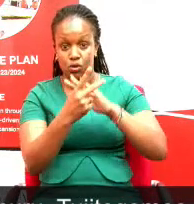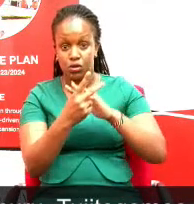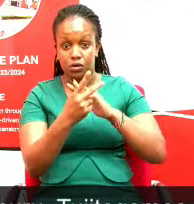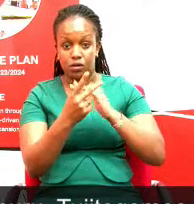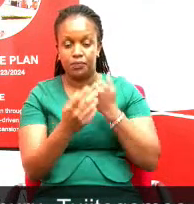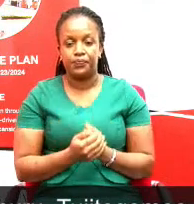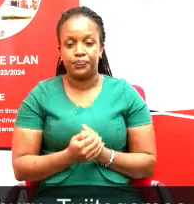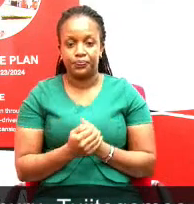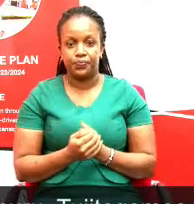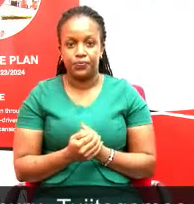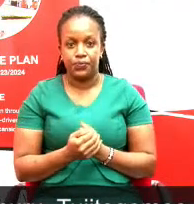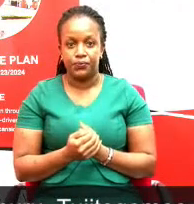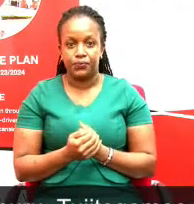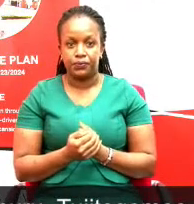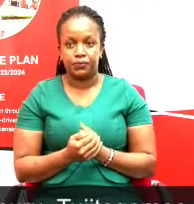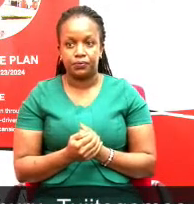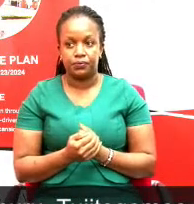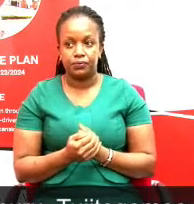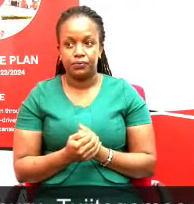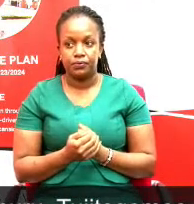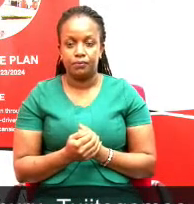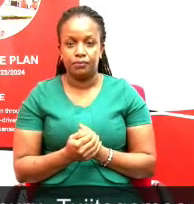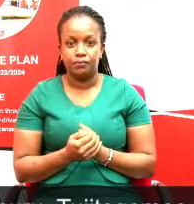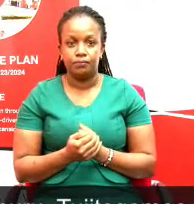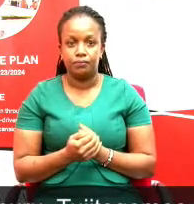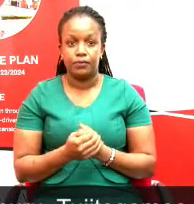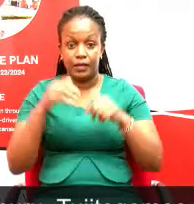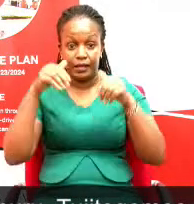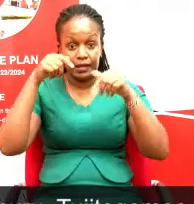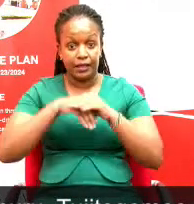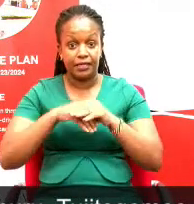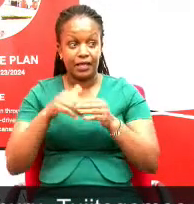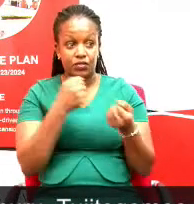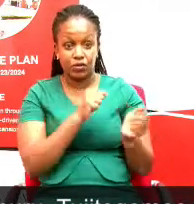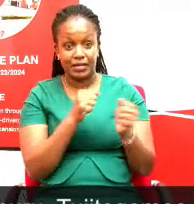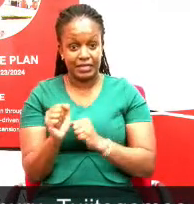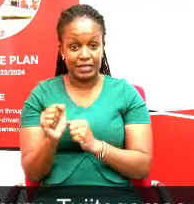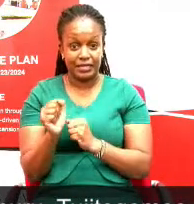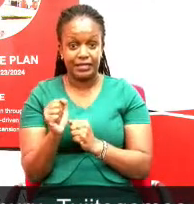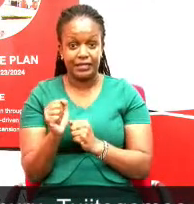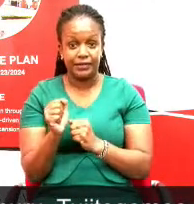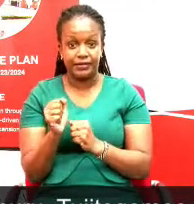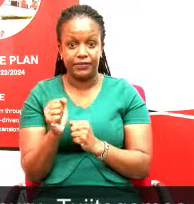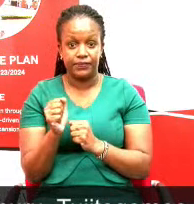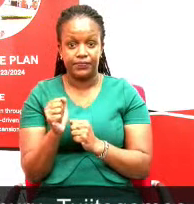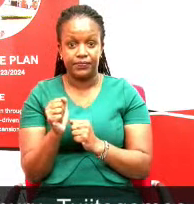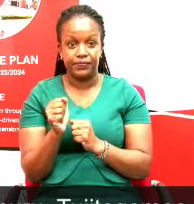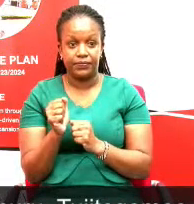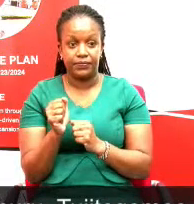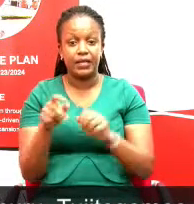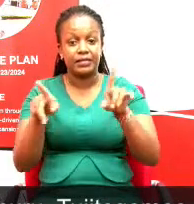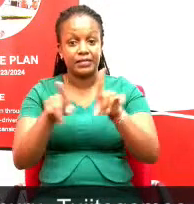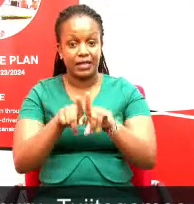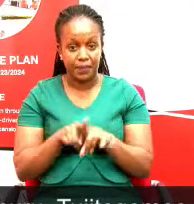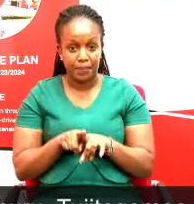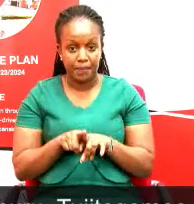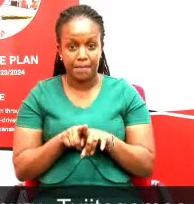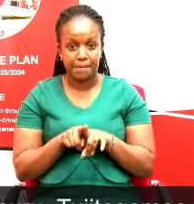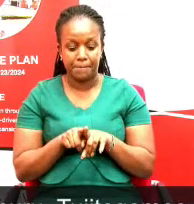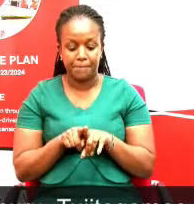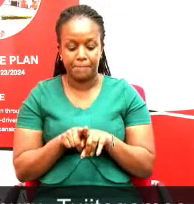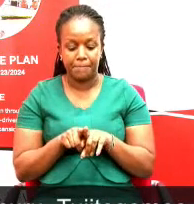contained in this strategy, and really